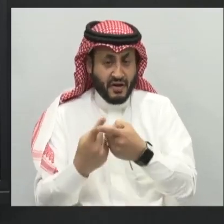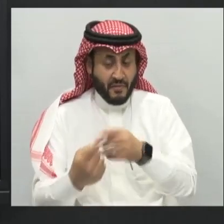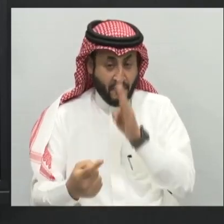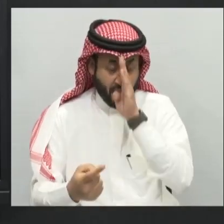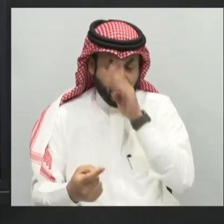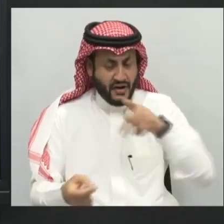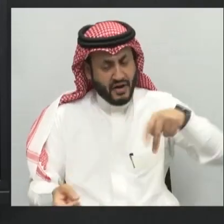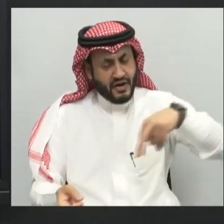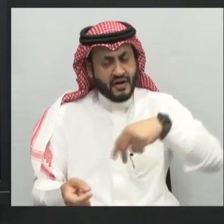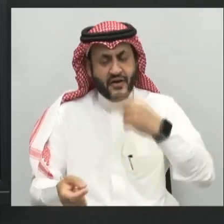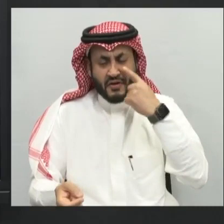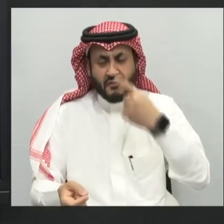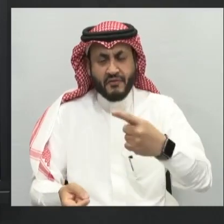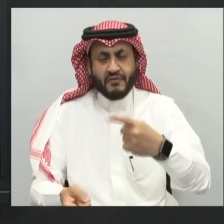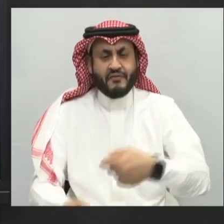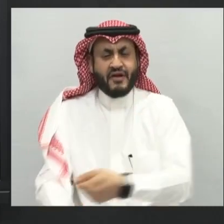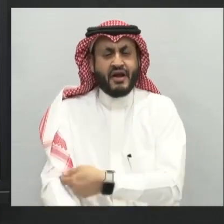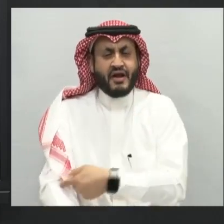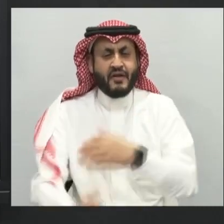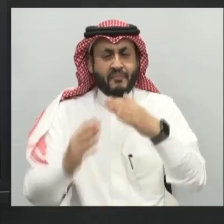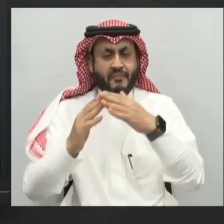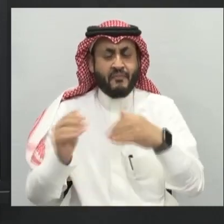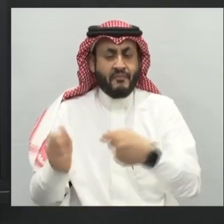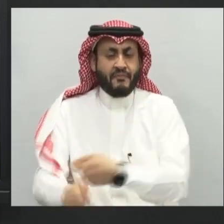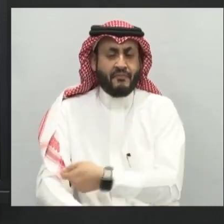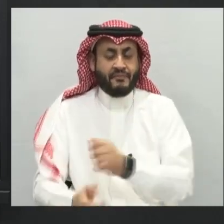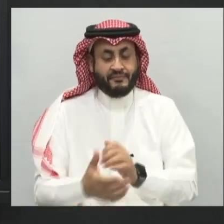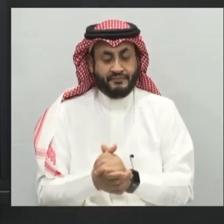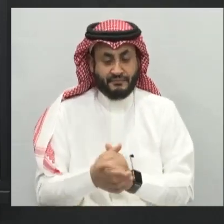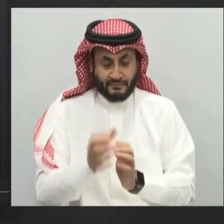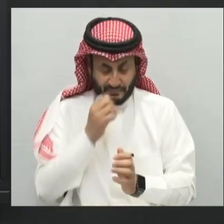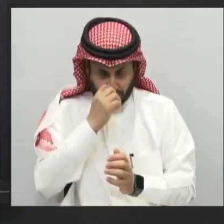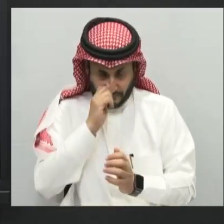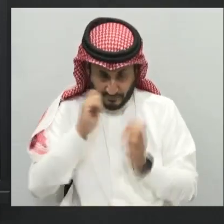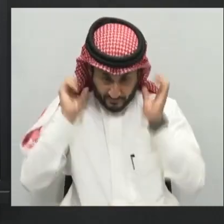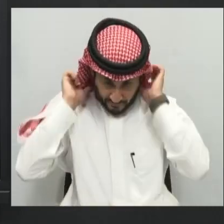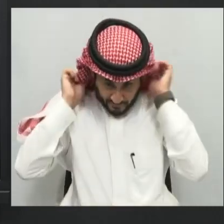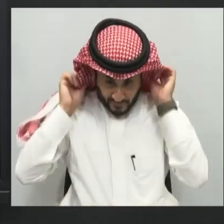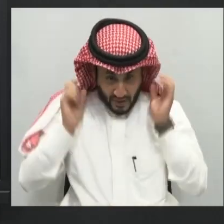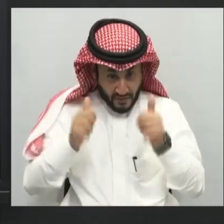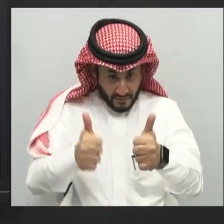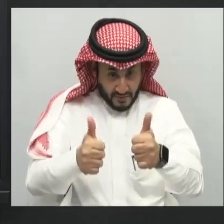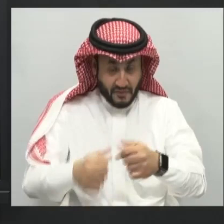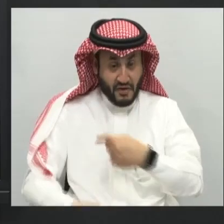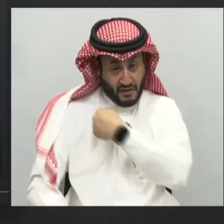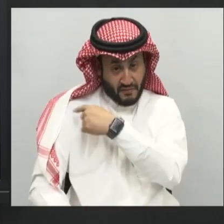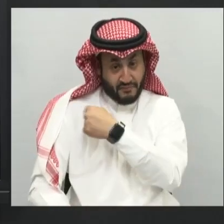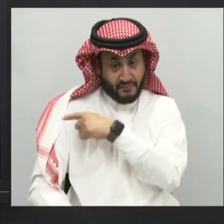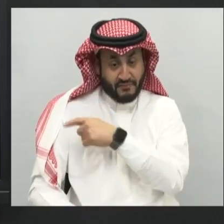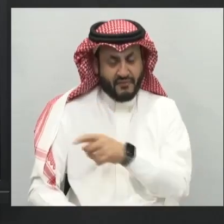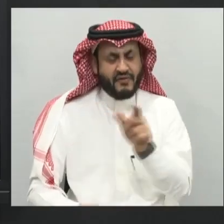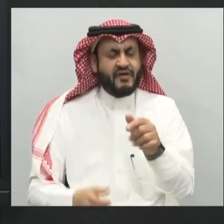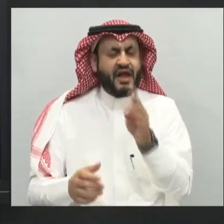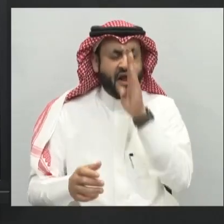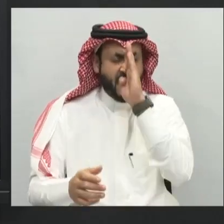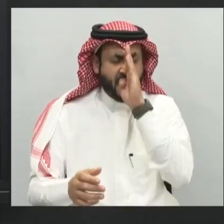I'm going to go visit my sick friend in the hospital. Right? Visiting sick people, it's a good thing to do, right? So she chose a day and